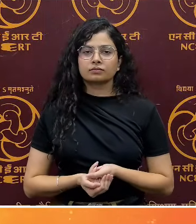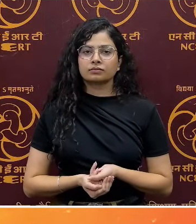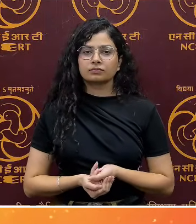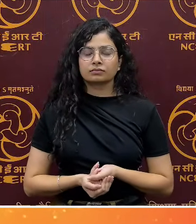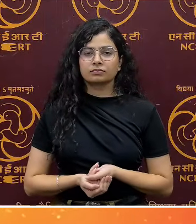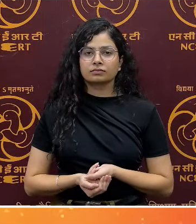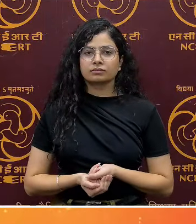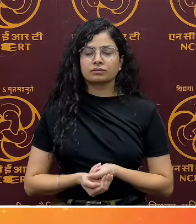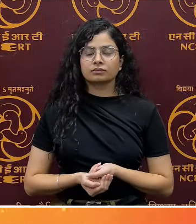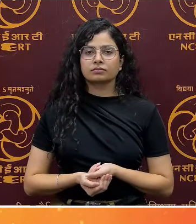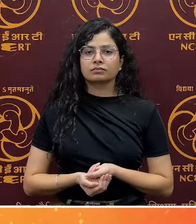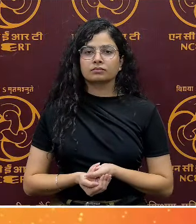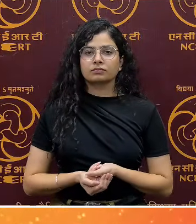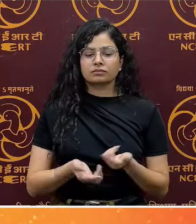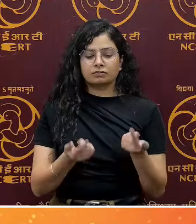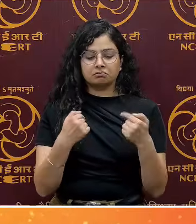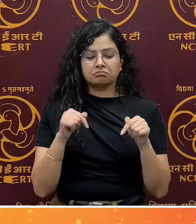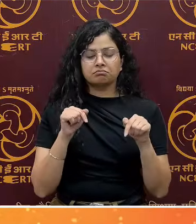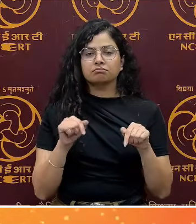this is 5.